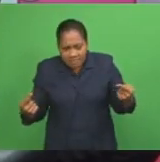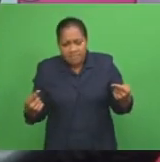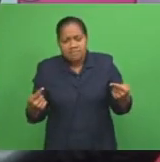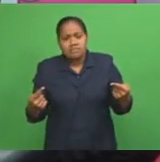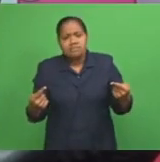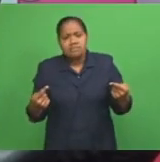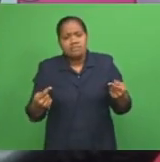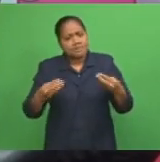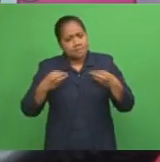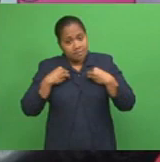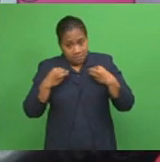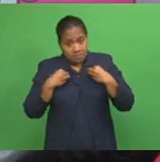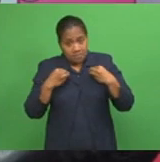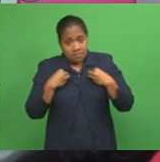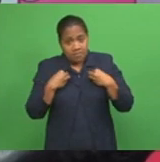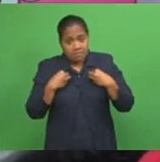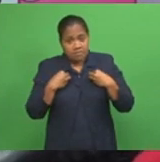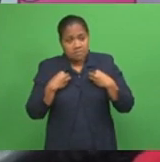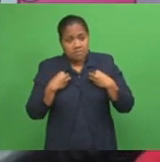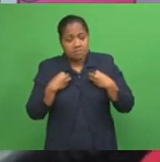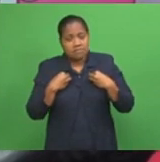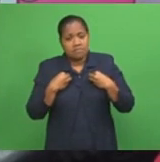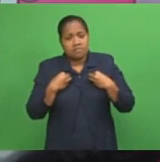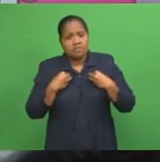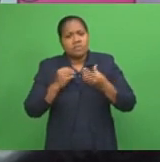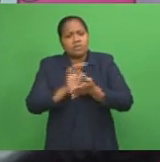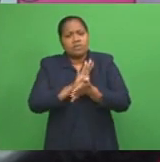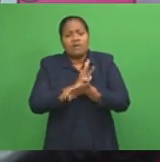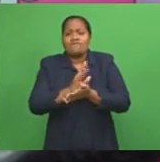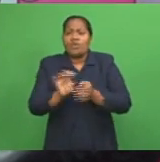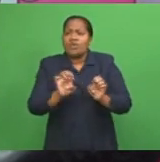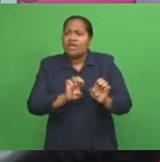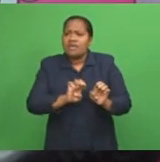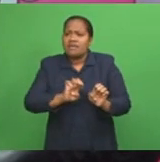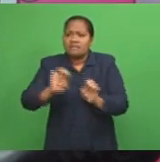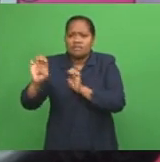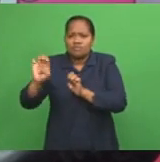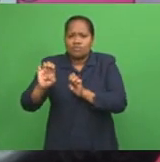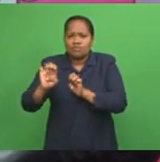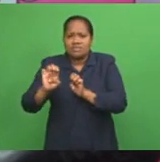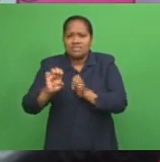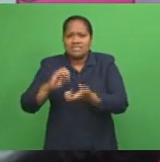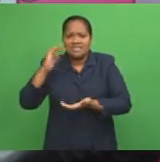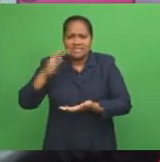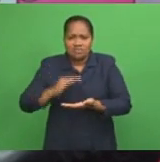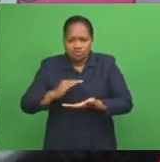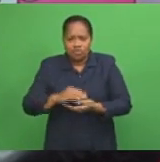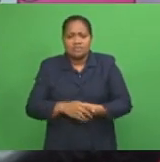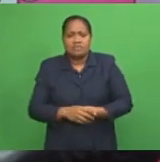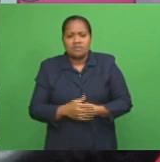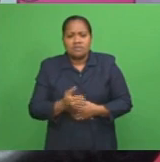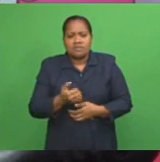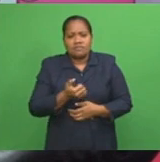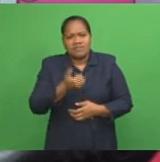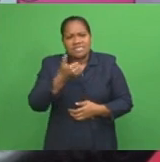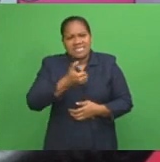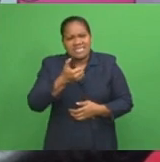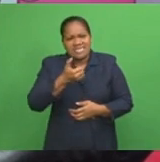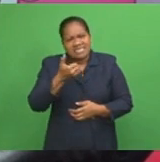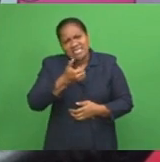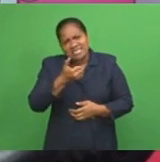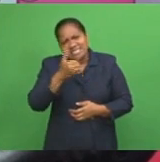some businesses are grateful for export income deduction increase to 60% for 2020, 2021